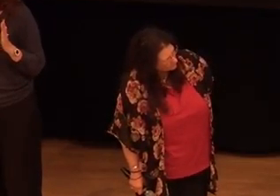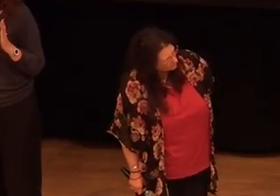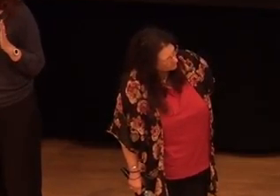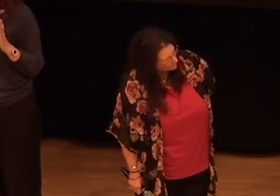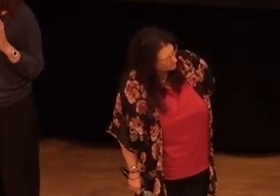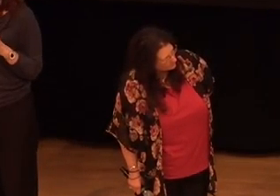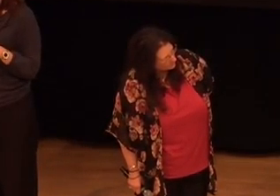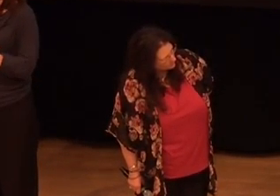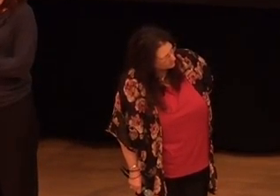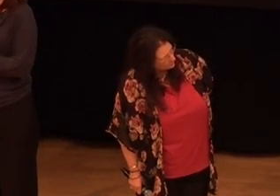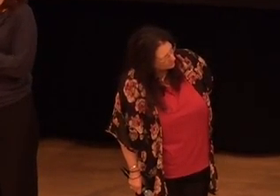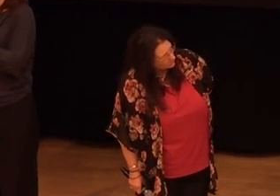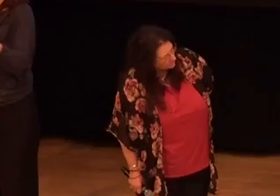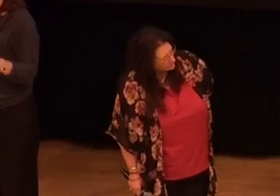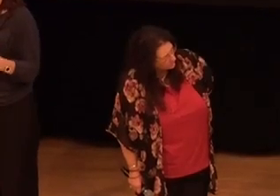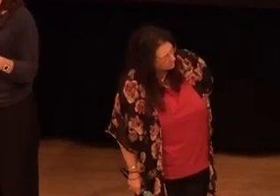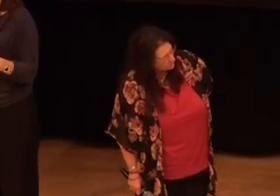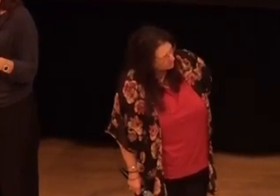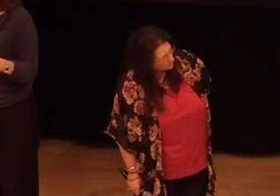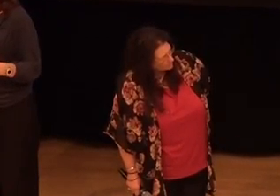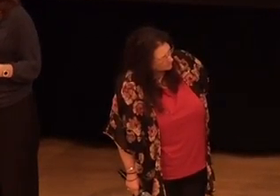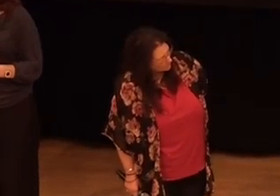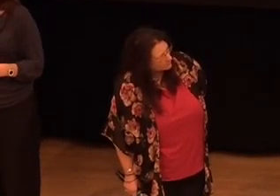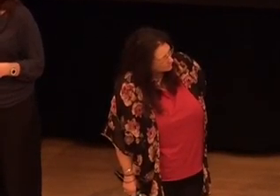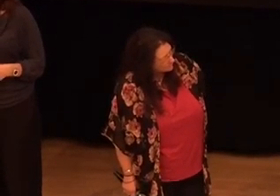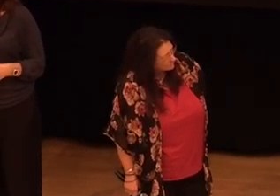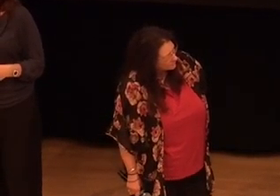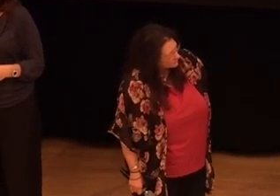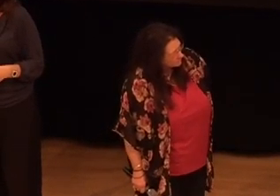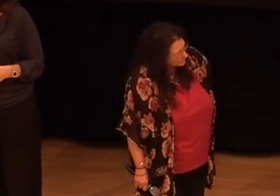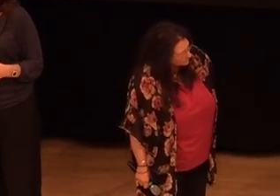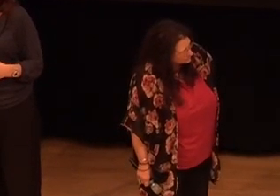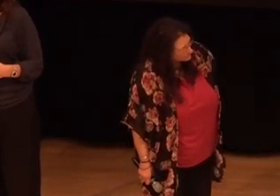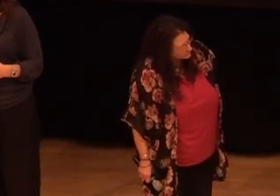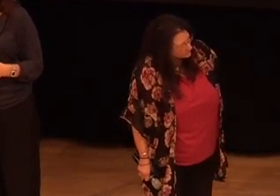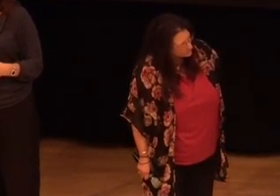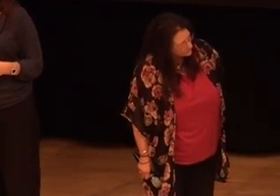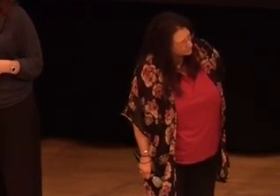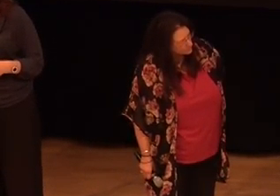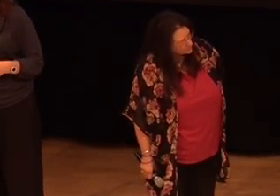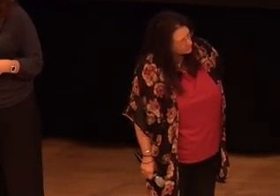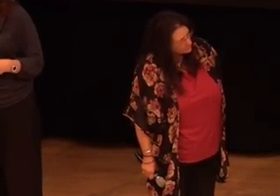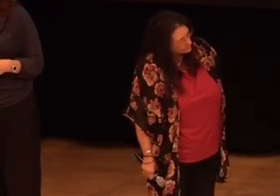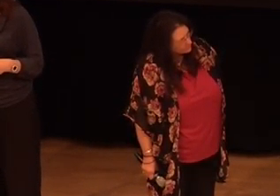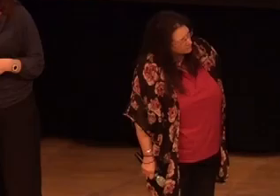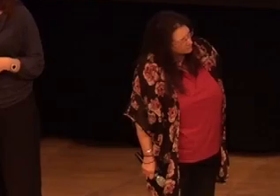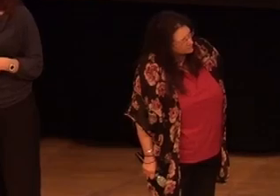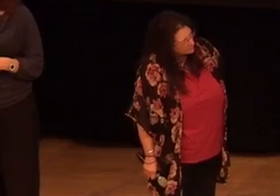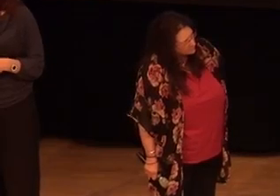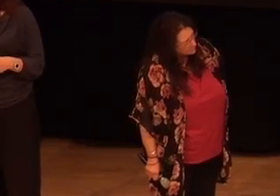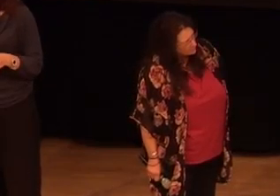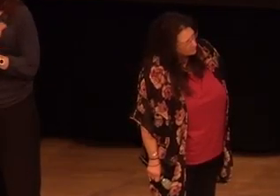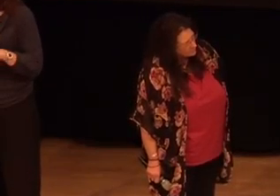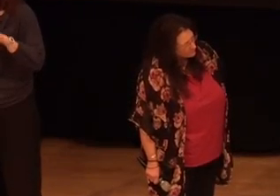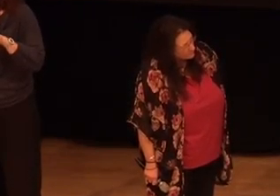otherwise it's not a film that you're going to see in a cinema unless you use one of these new models. So basically they use cinema,